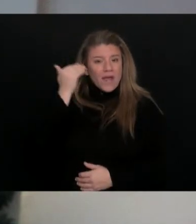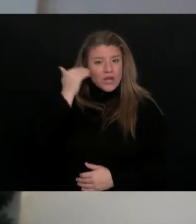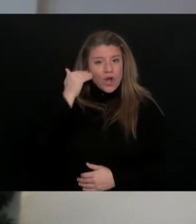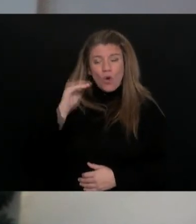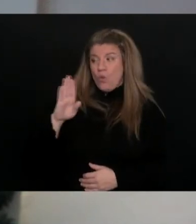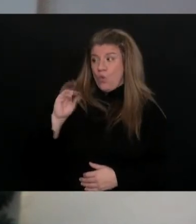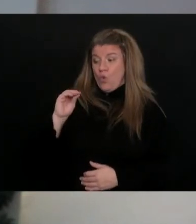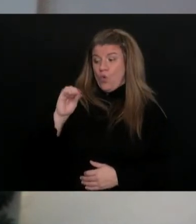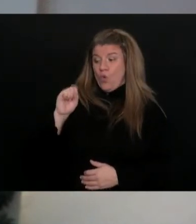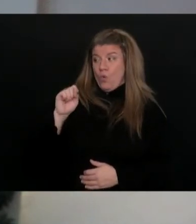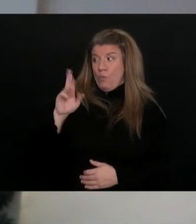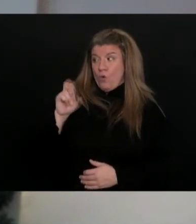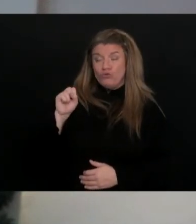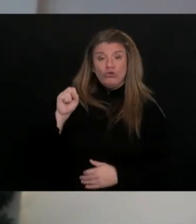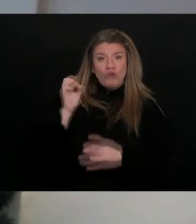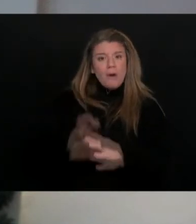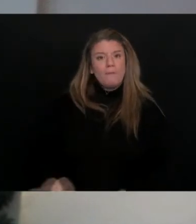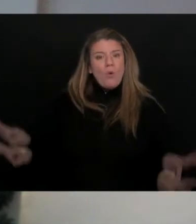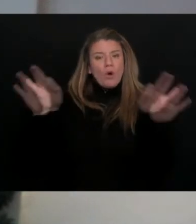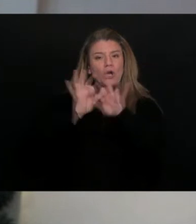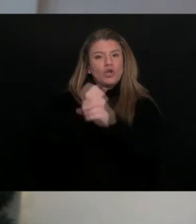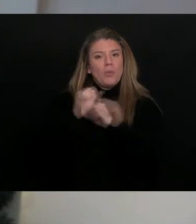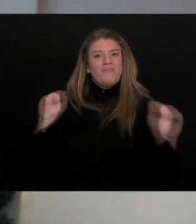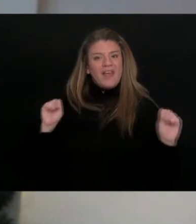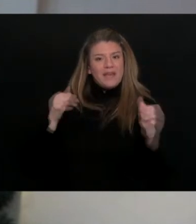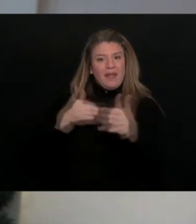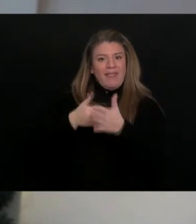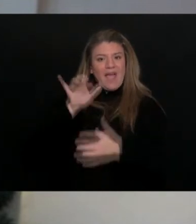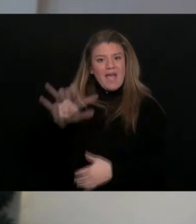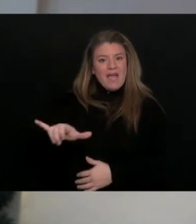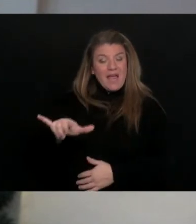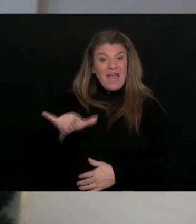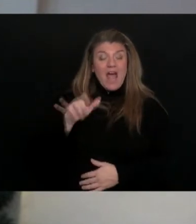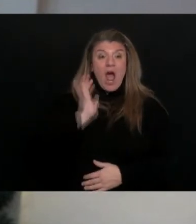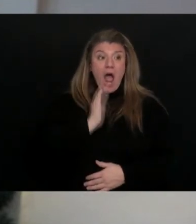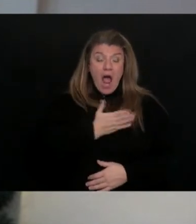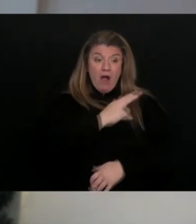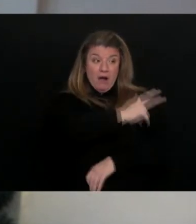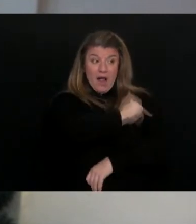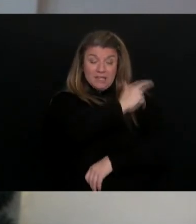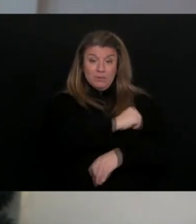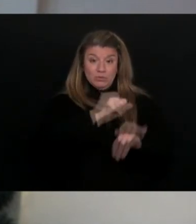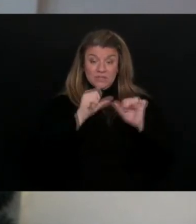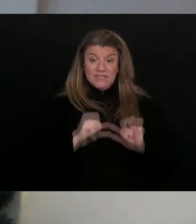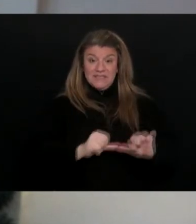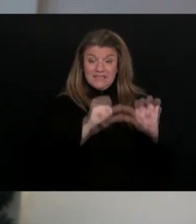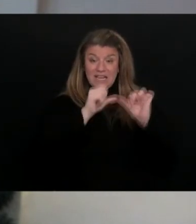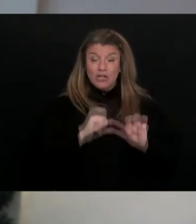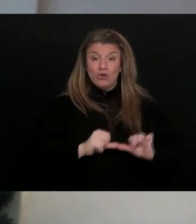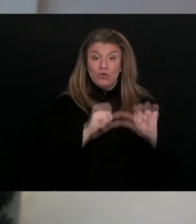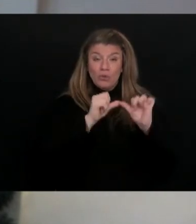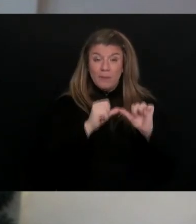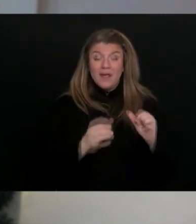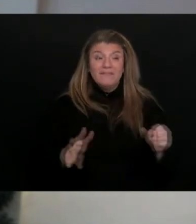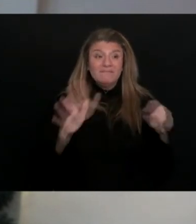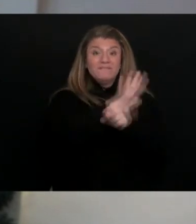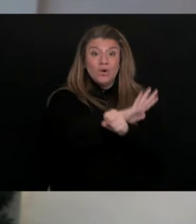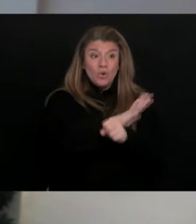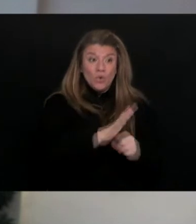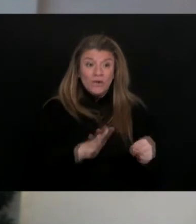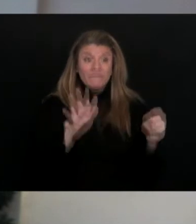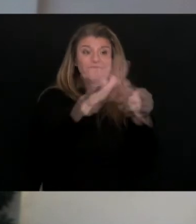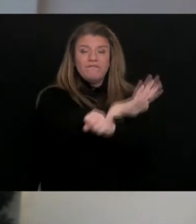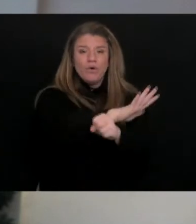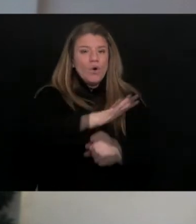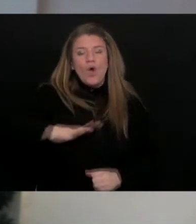important to try to prevent that. And because our hospitals continue to be relatively full, we have not been